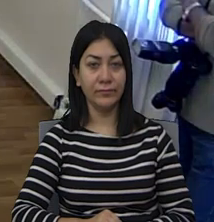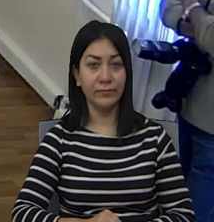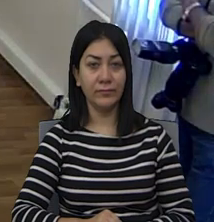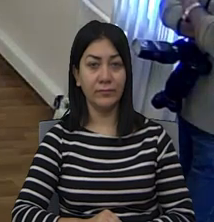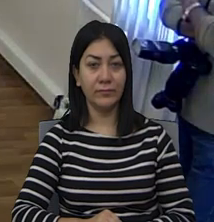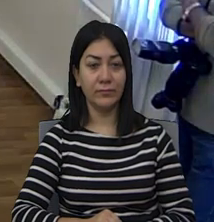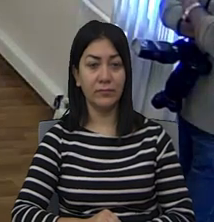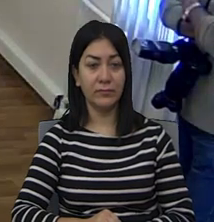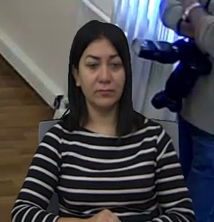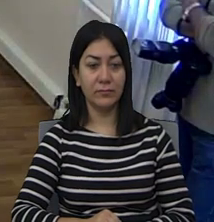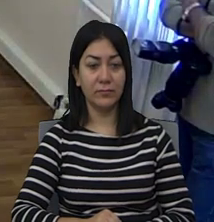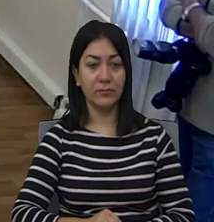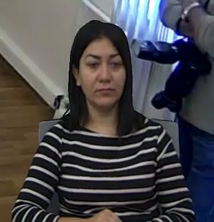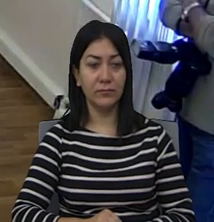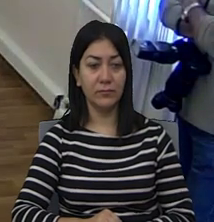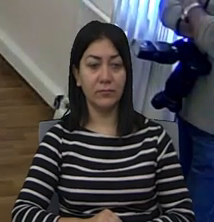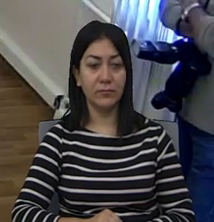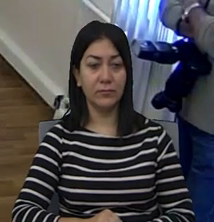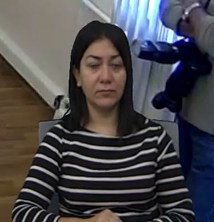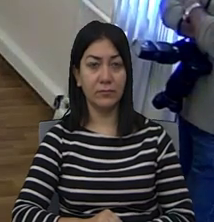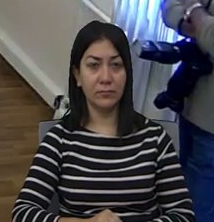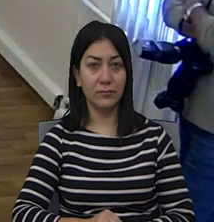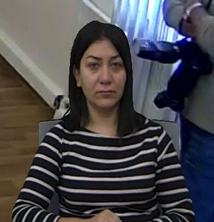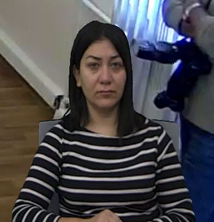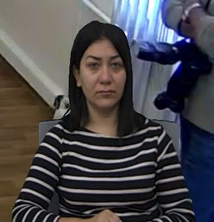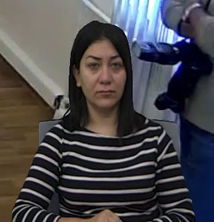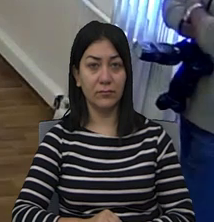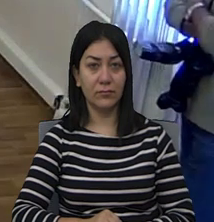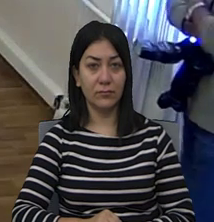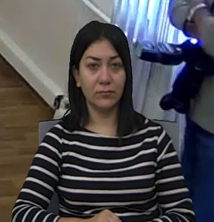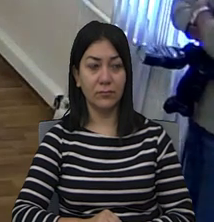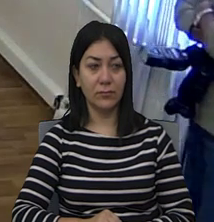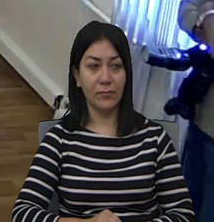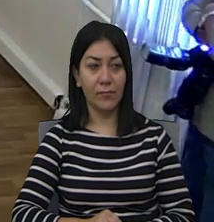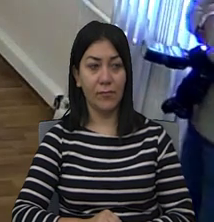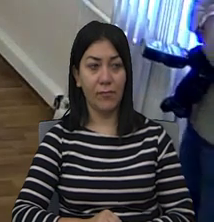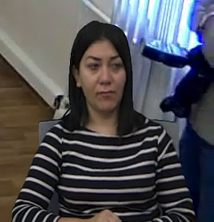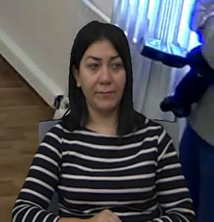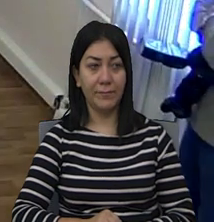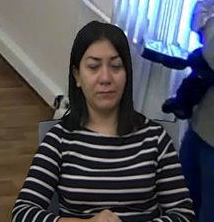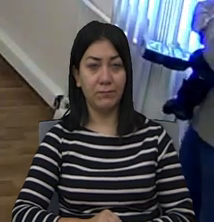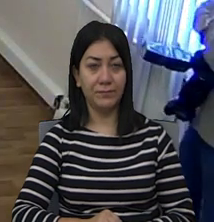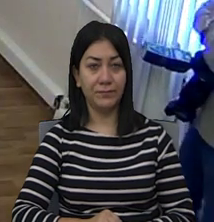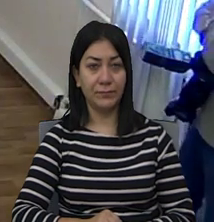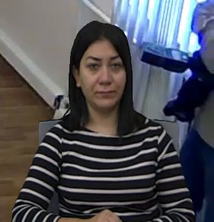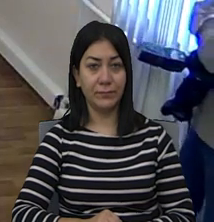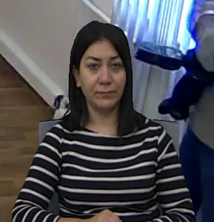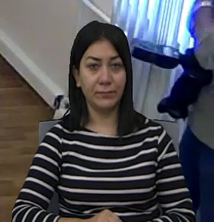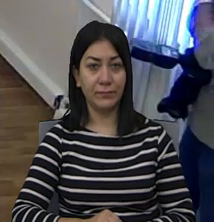to dedicate this period to developing our potential and our